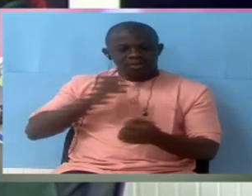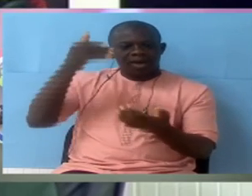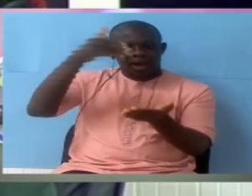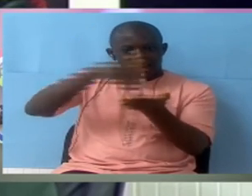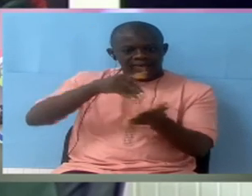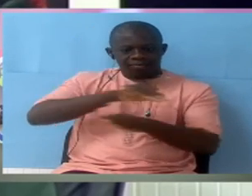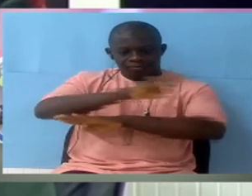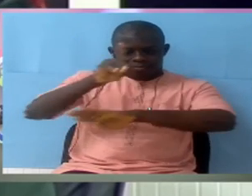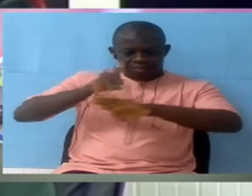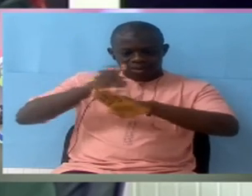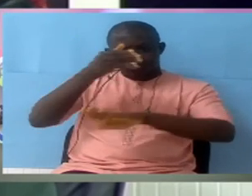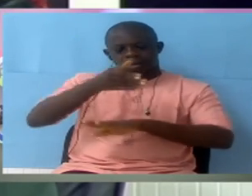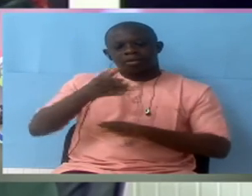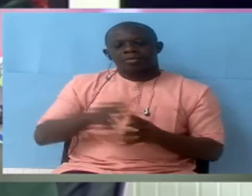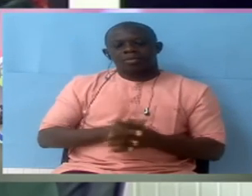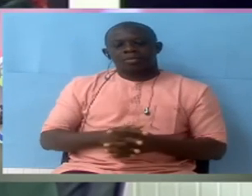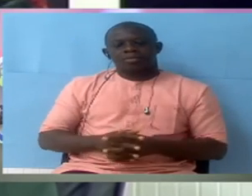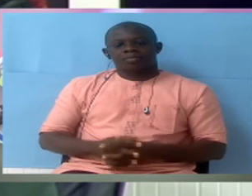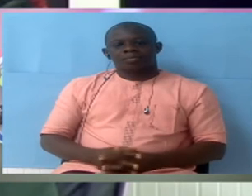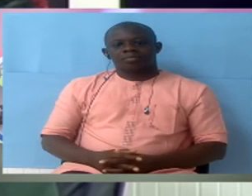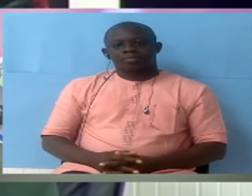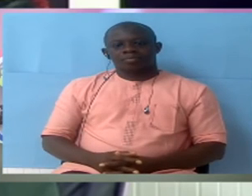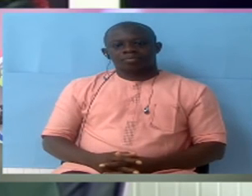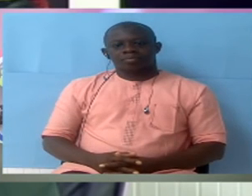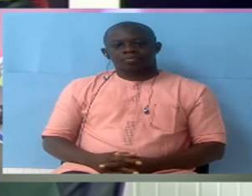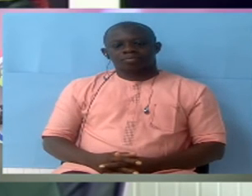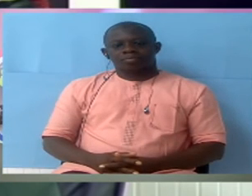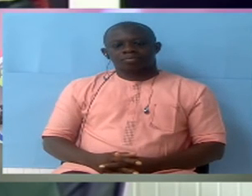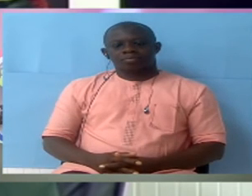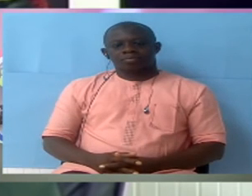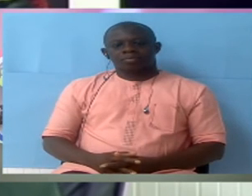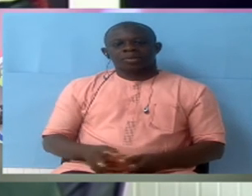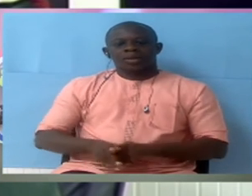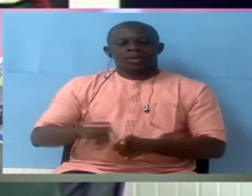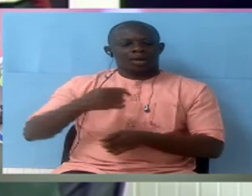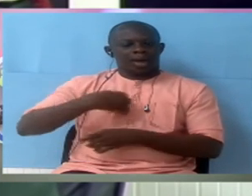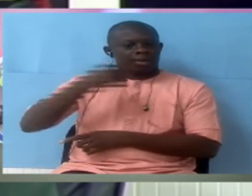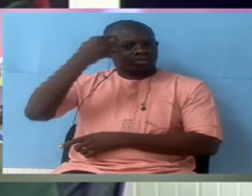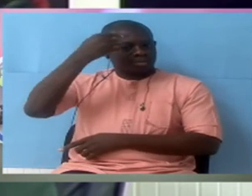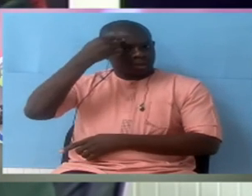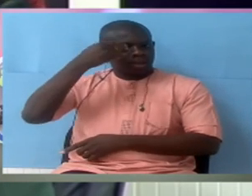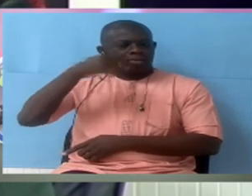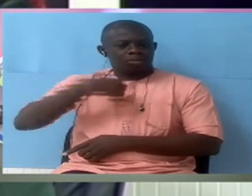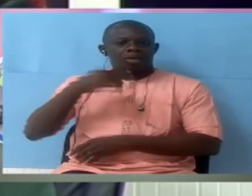tax ñu ñew fa. I think that I was going to the state house